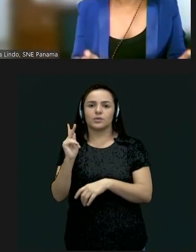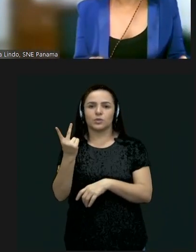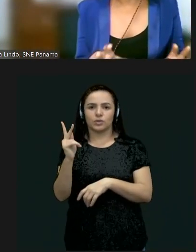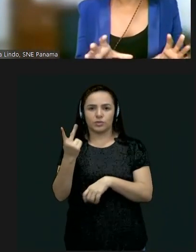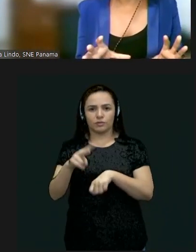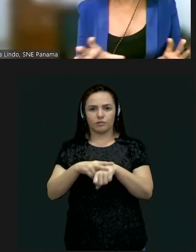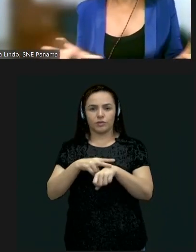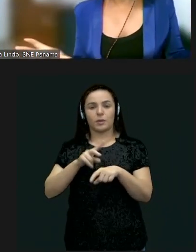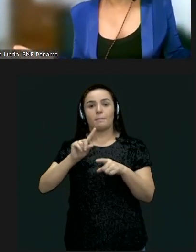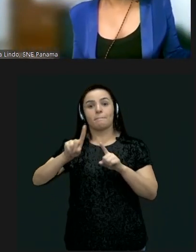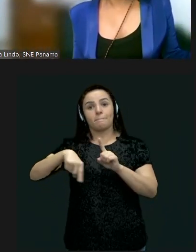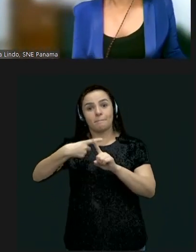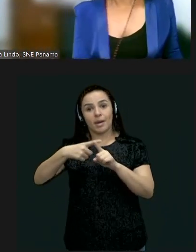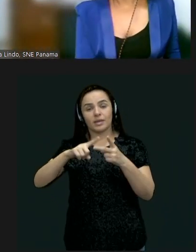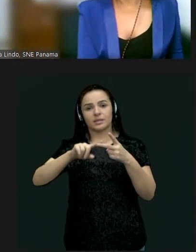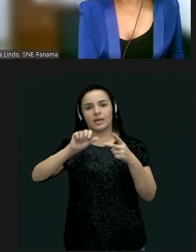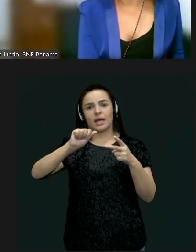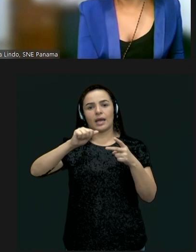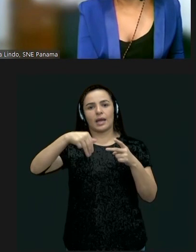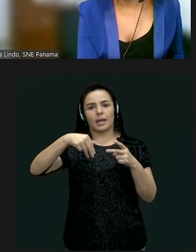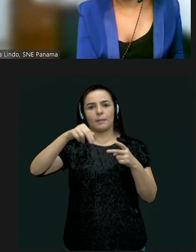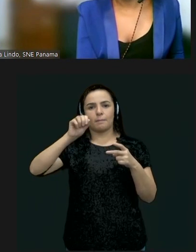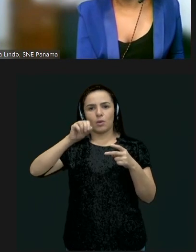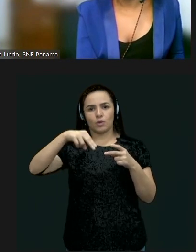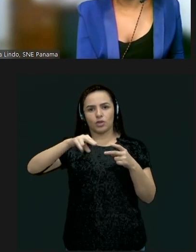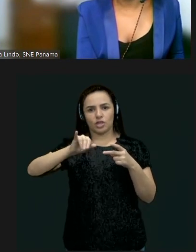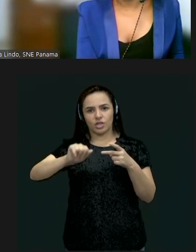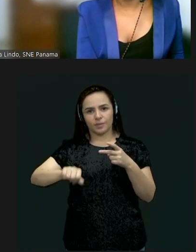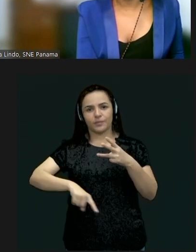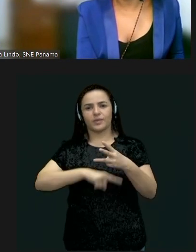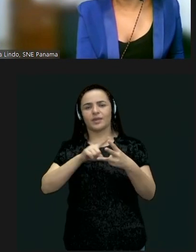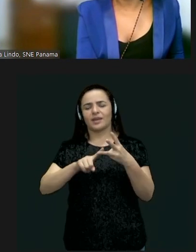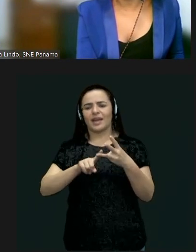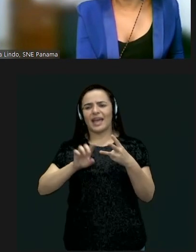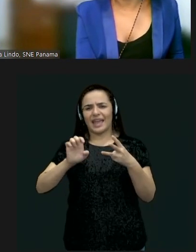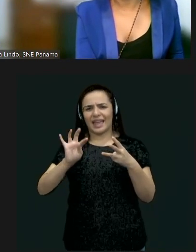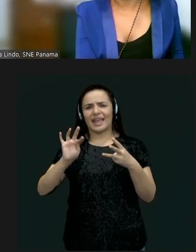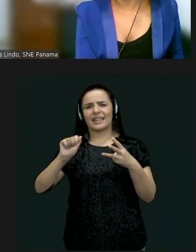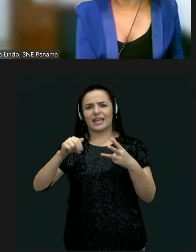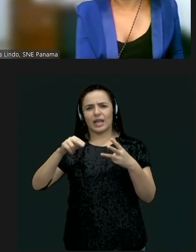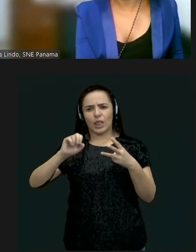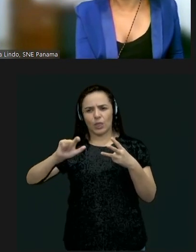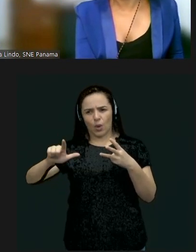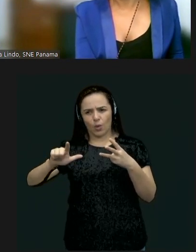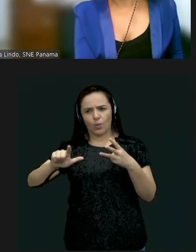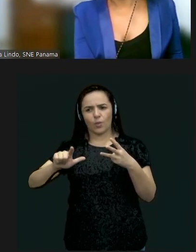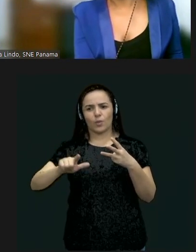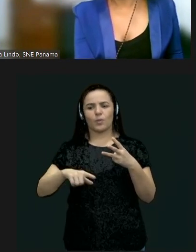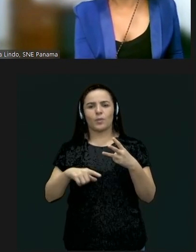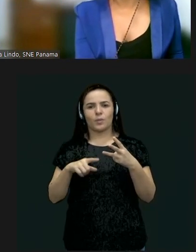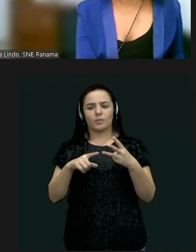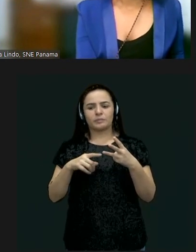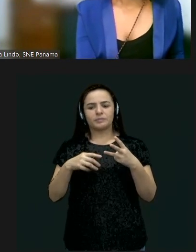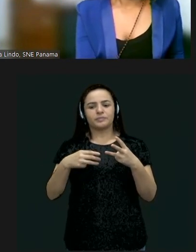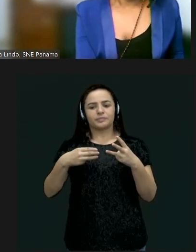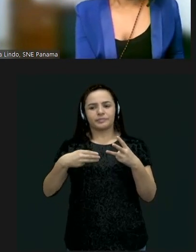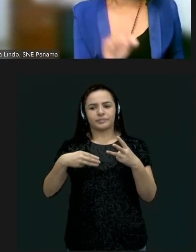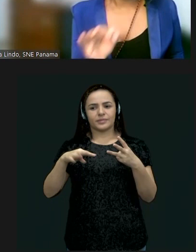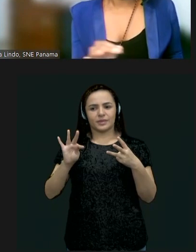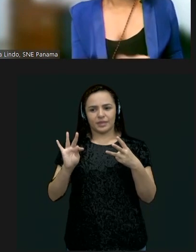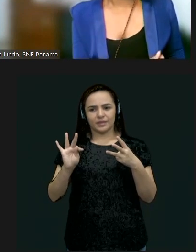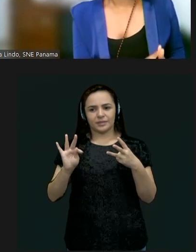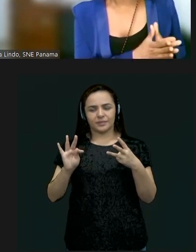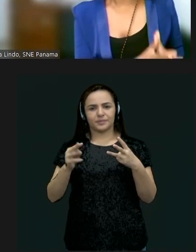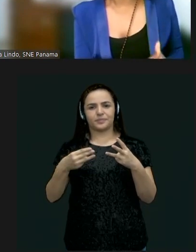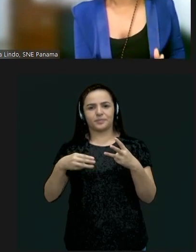e-kerosene, e-methanol. We want to have here special places, as you see here, the more